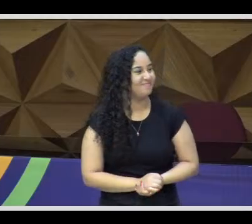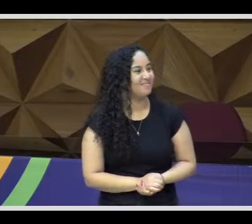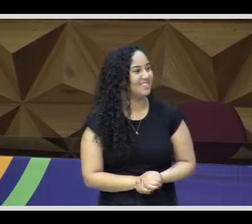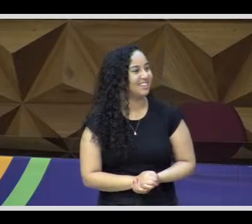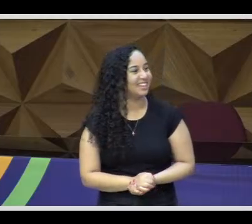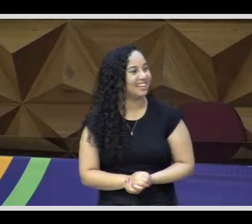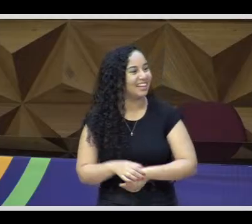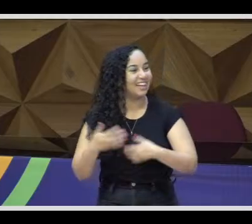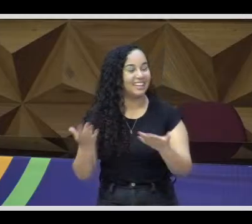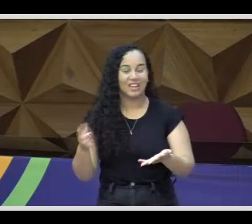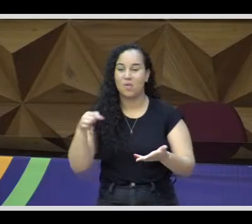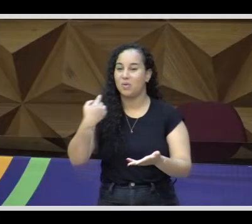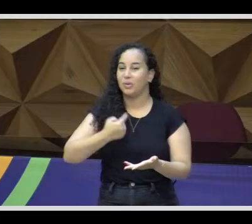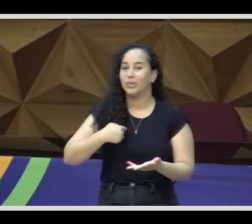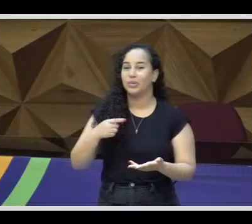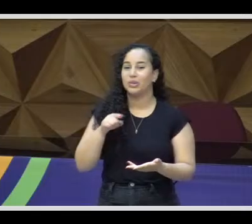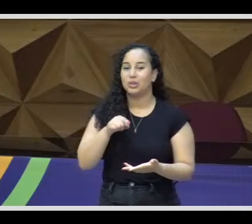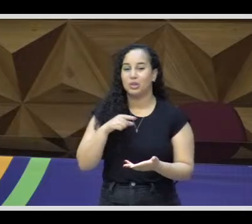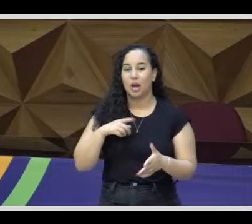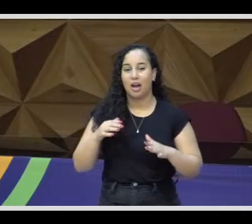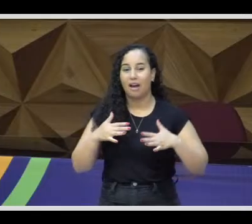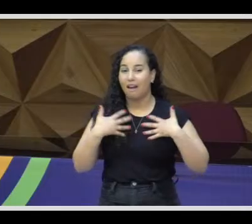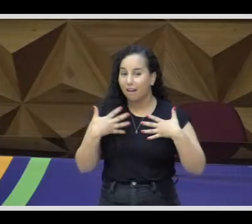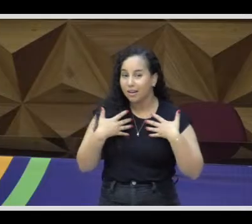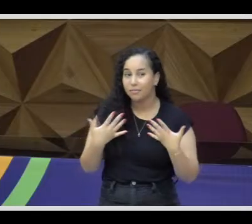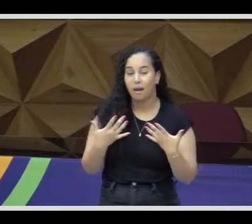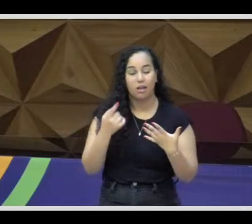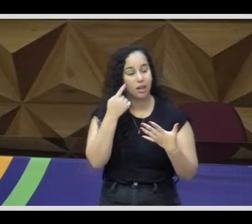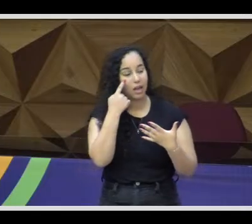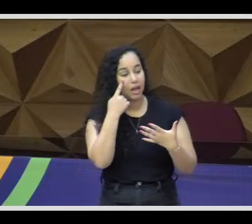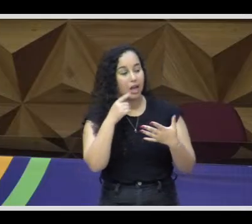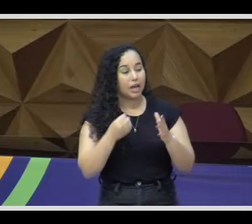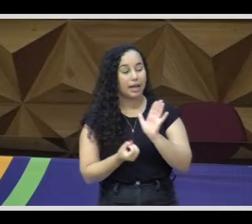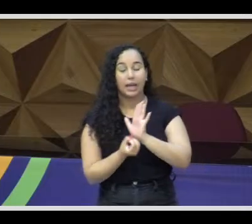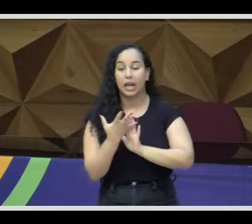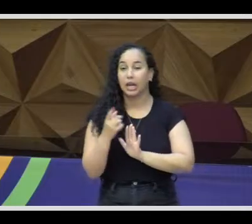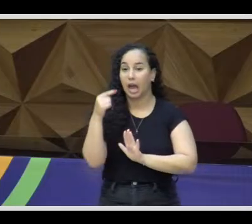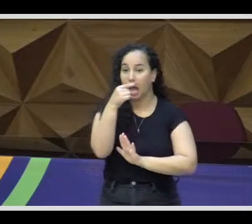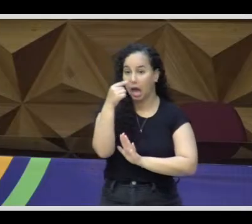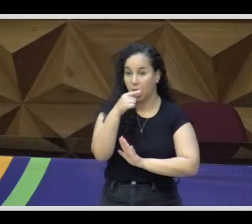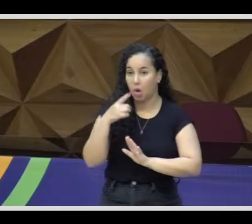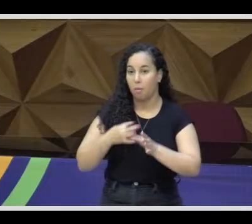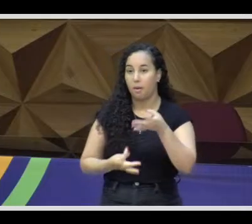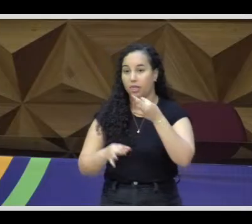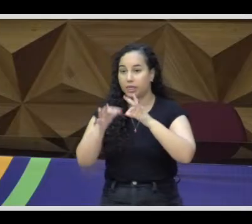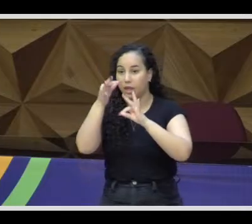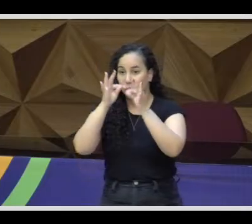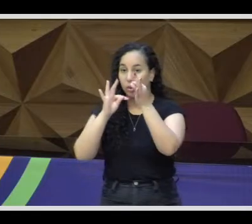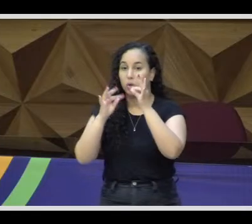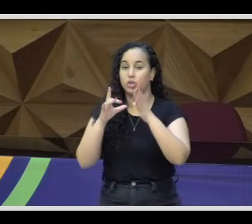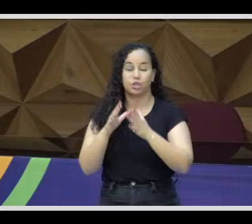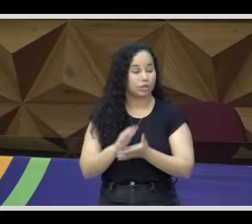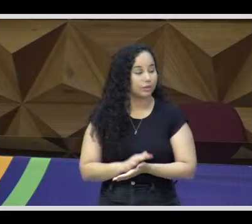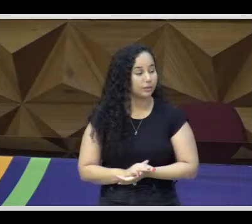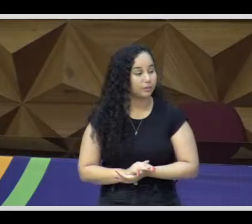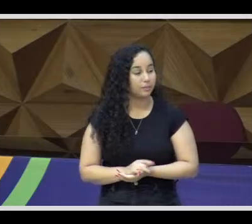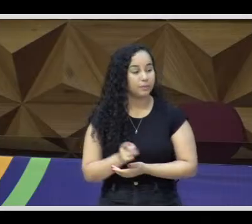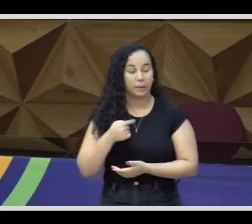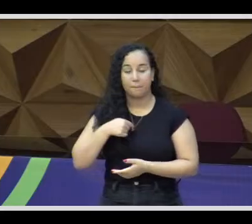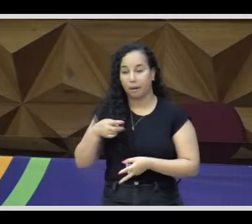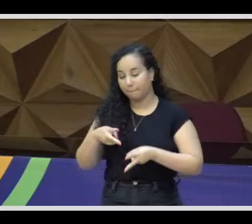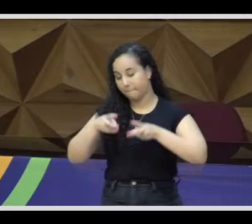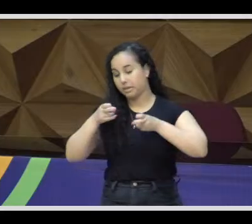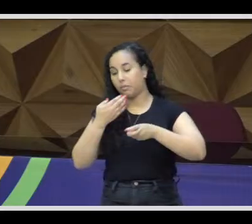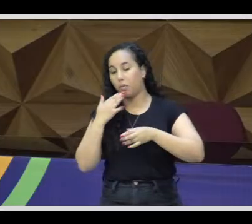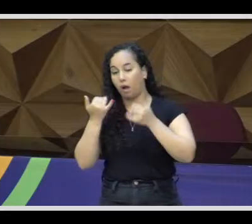And so what we decided to do was create some technology to grab the information